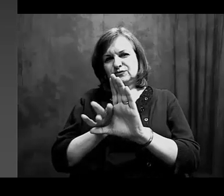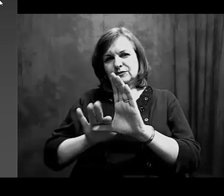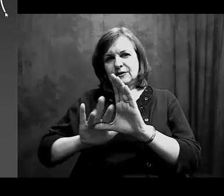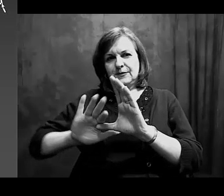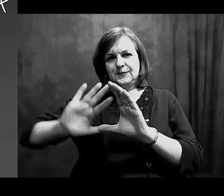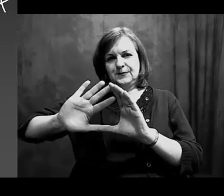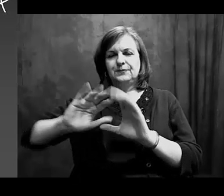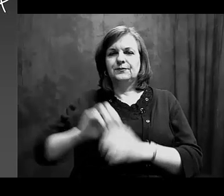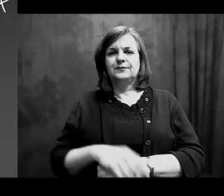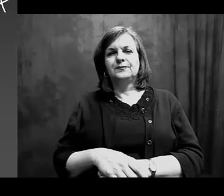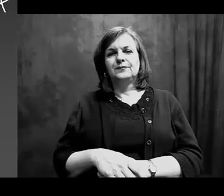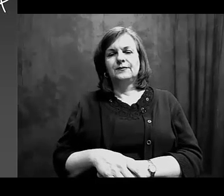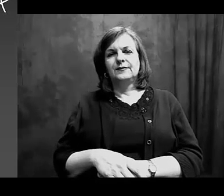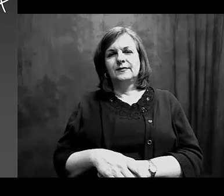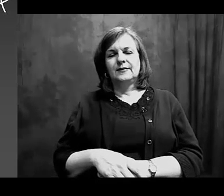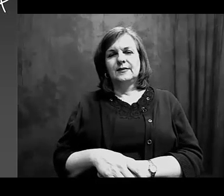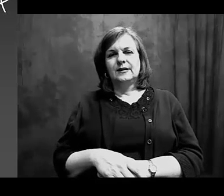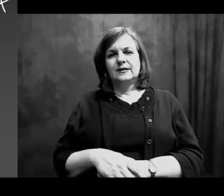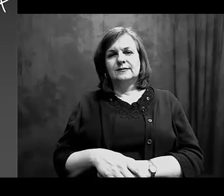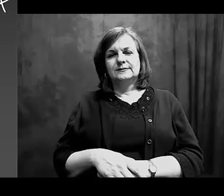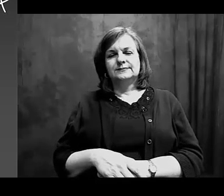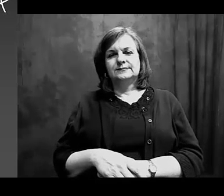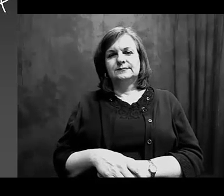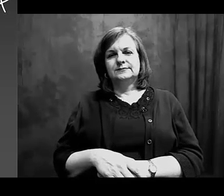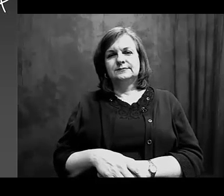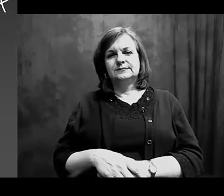get, fortunately, is by diffusion.